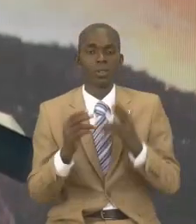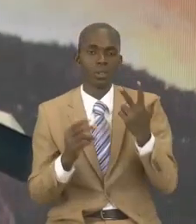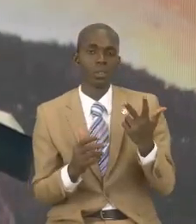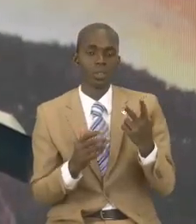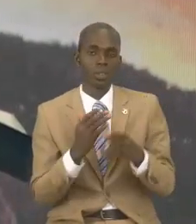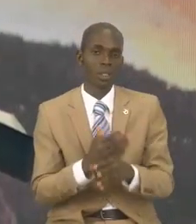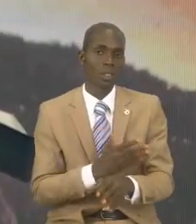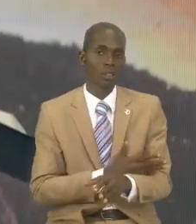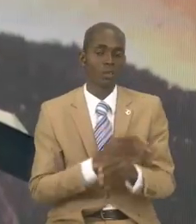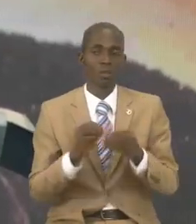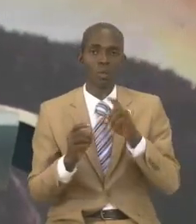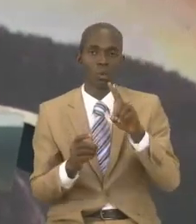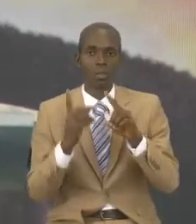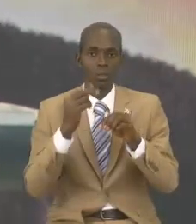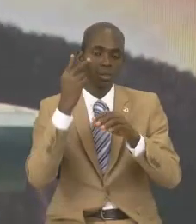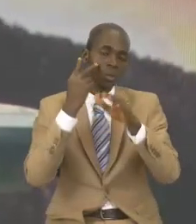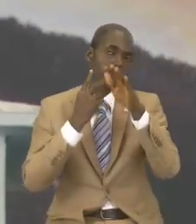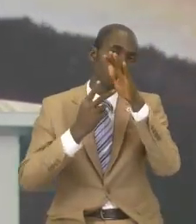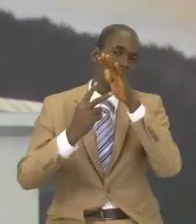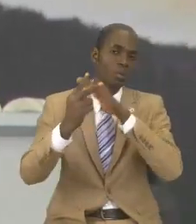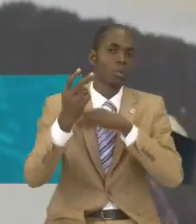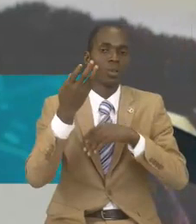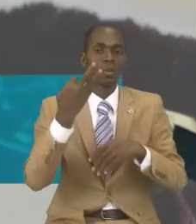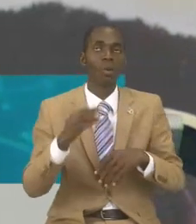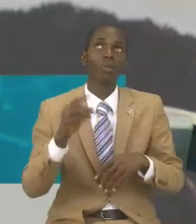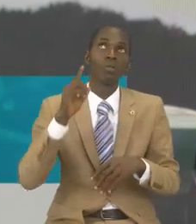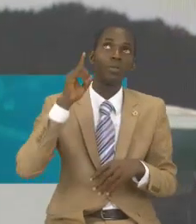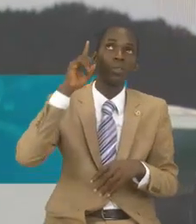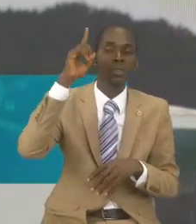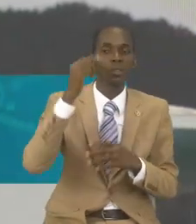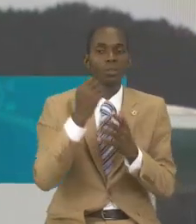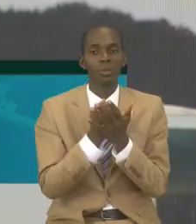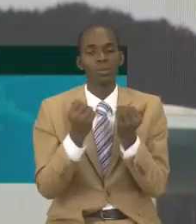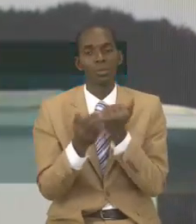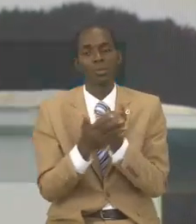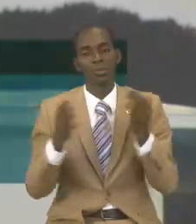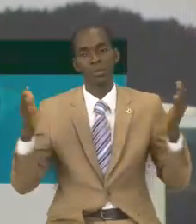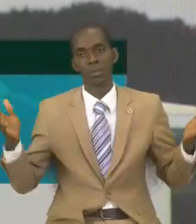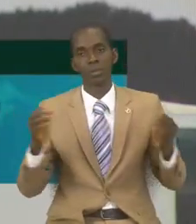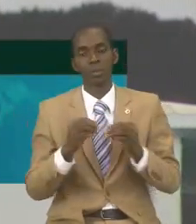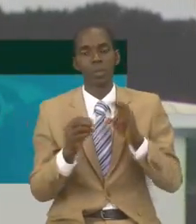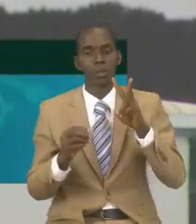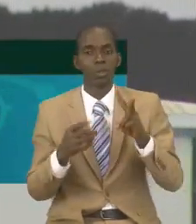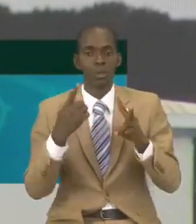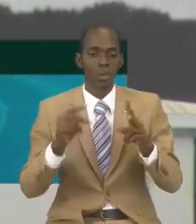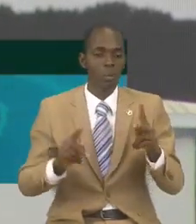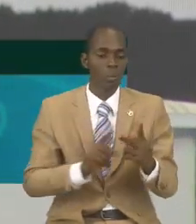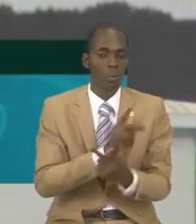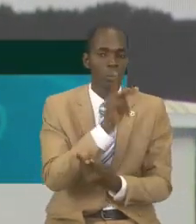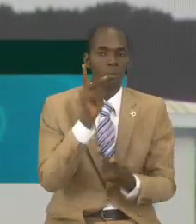the prophecy of his crucifixion. Number two, the perfection of